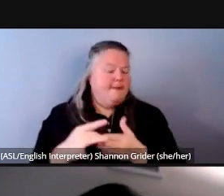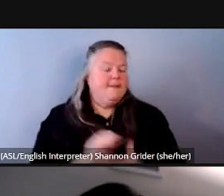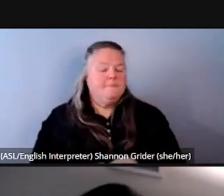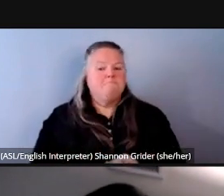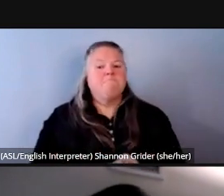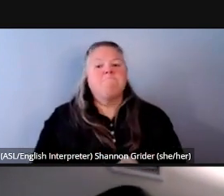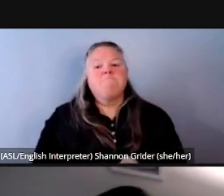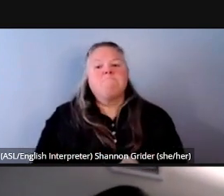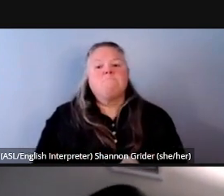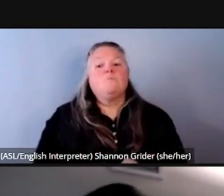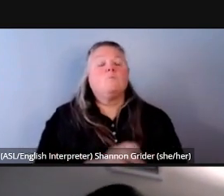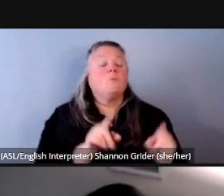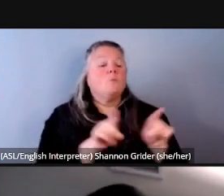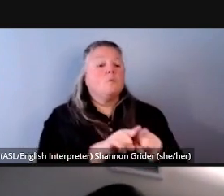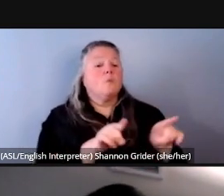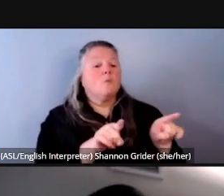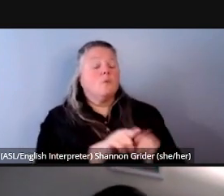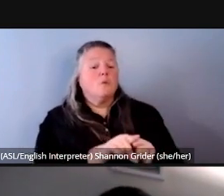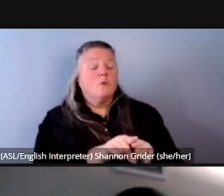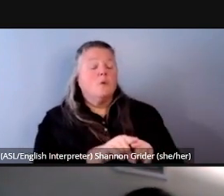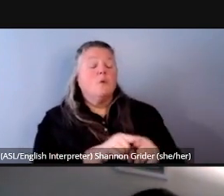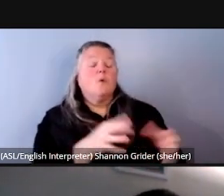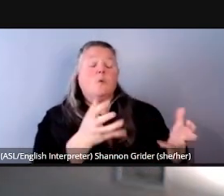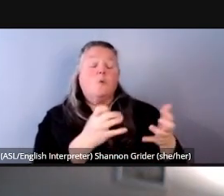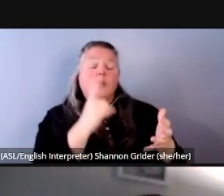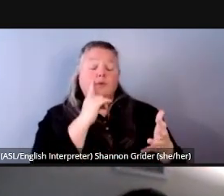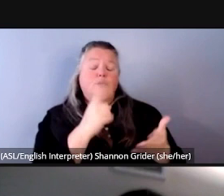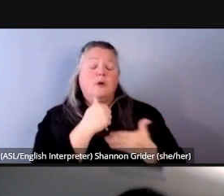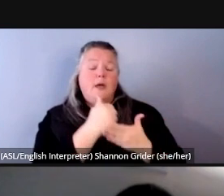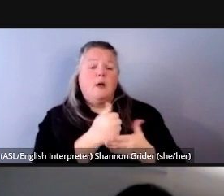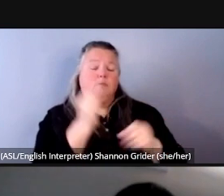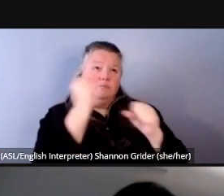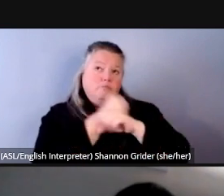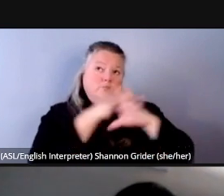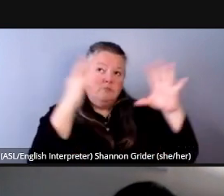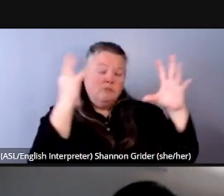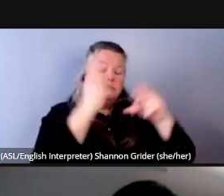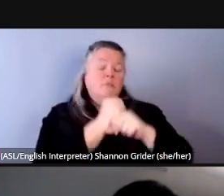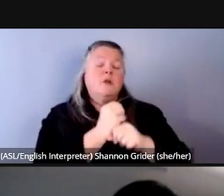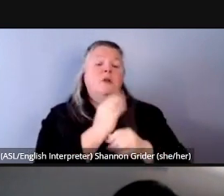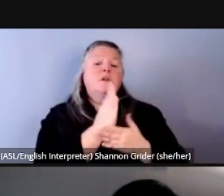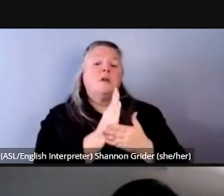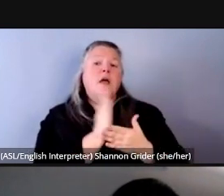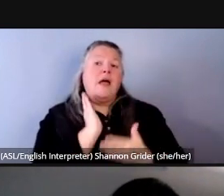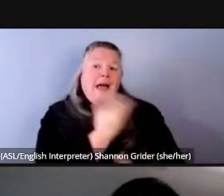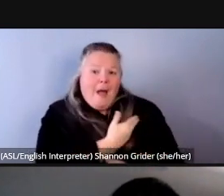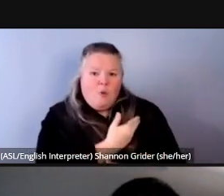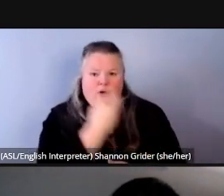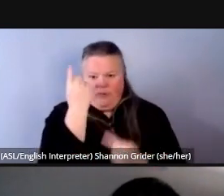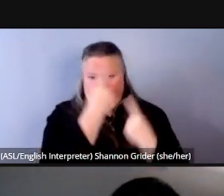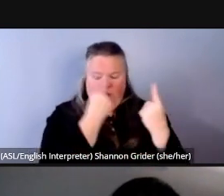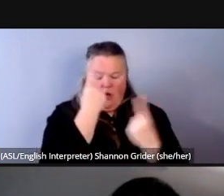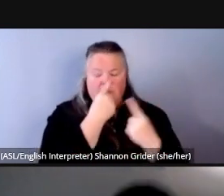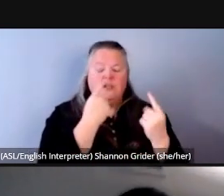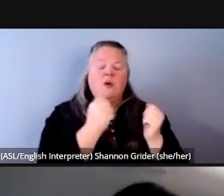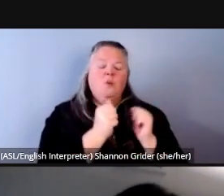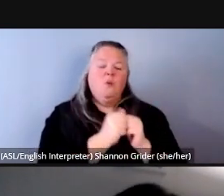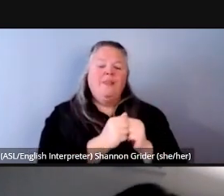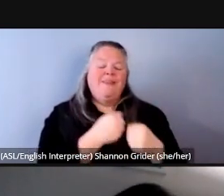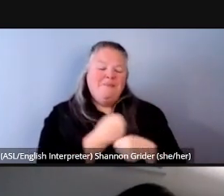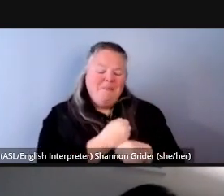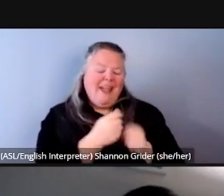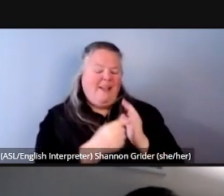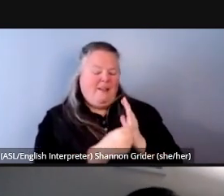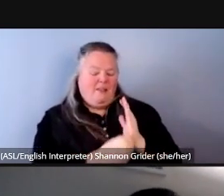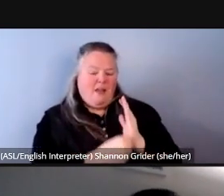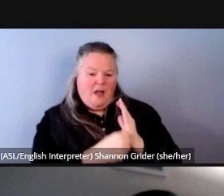also want to kind of help frame a little bit of some of our thinking in creating this resources. A lot